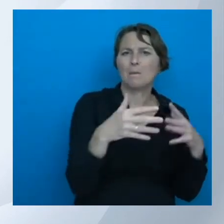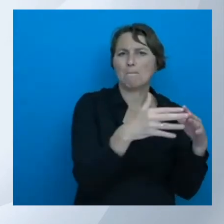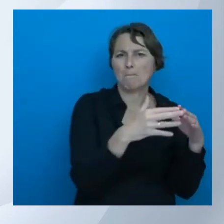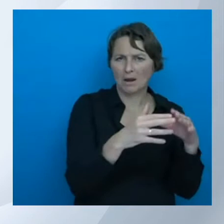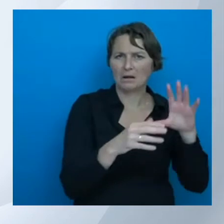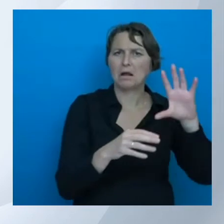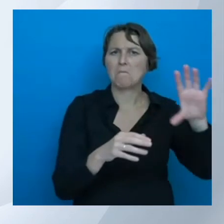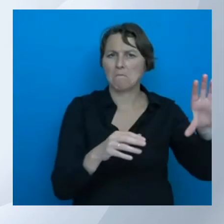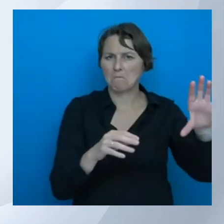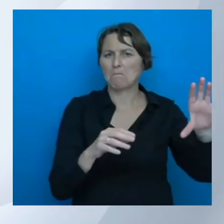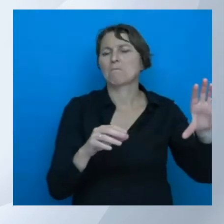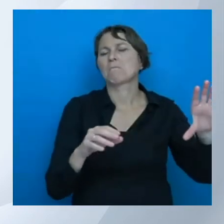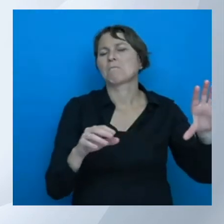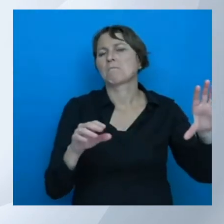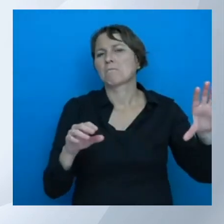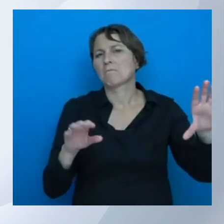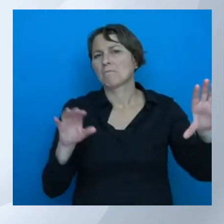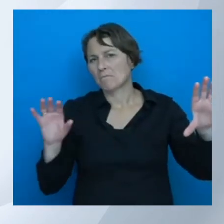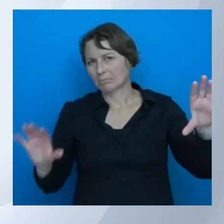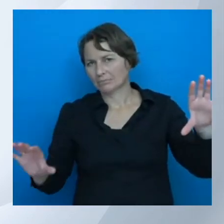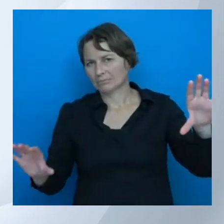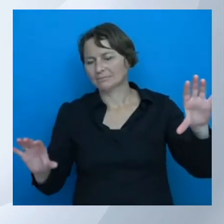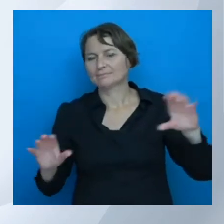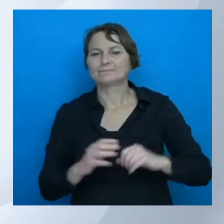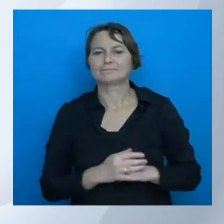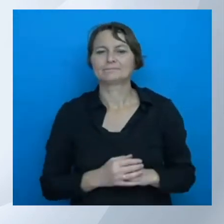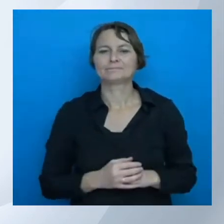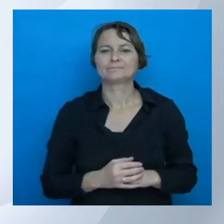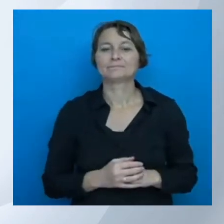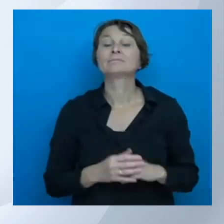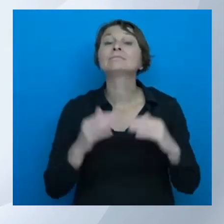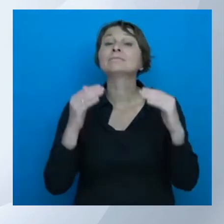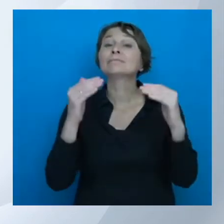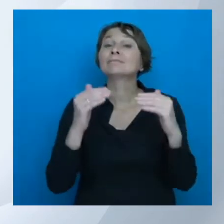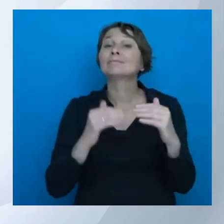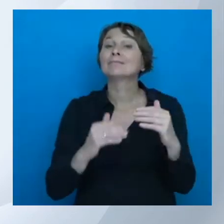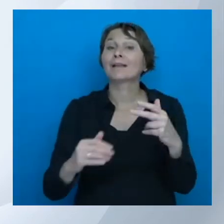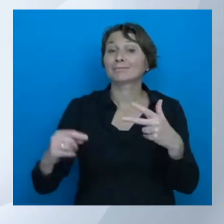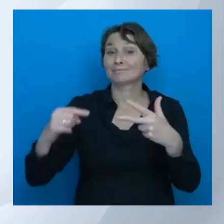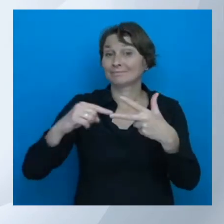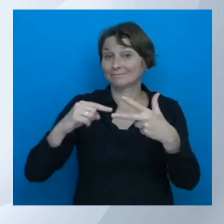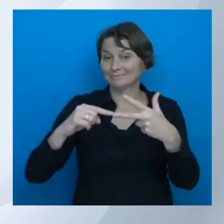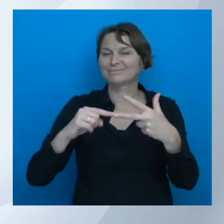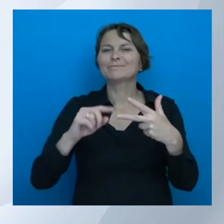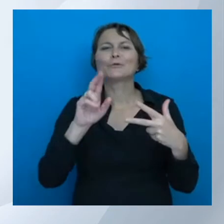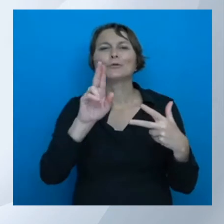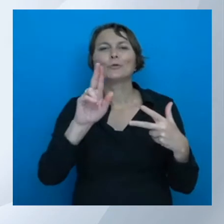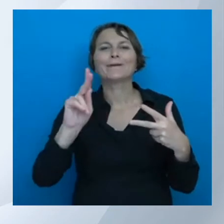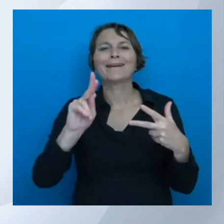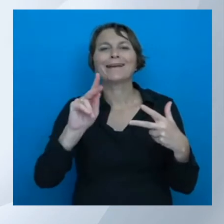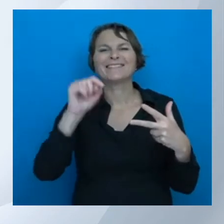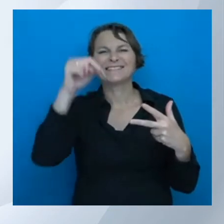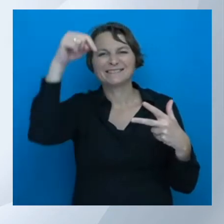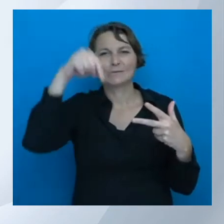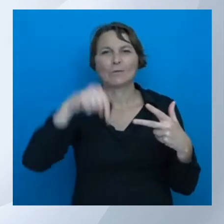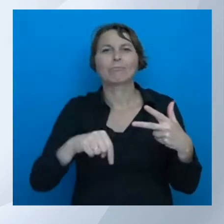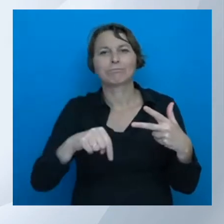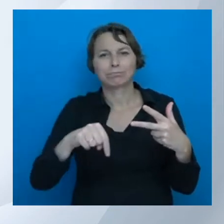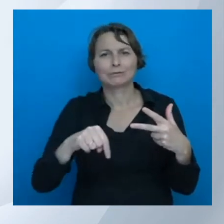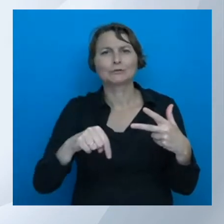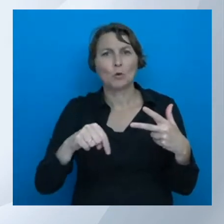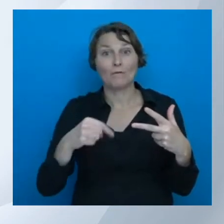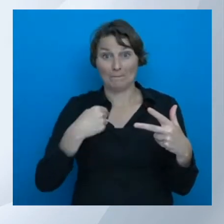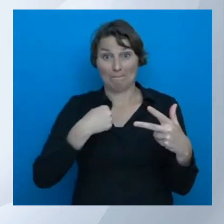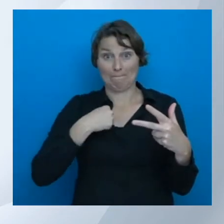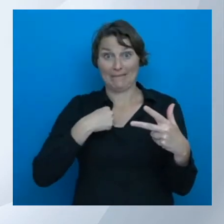simple file. And furthermore, we have a UK South one. For me, that would be the closest right now.